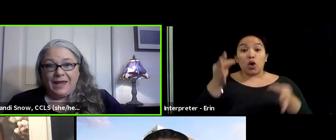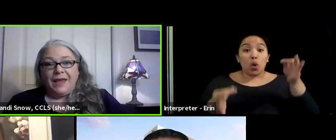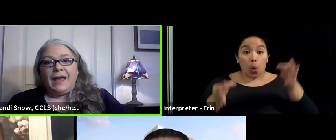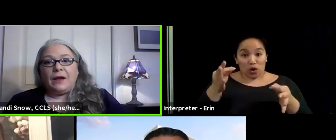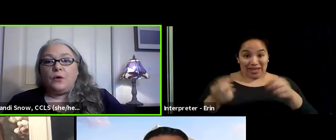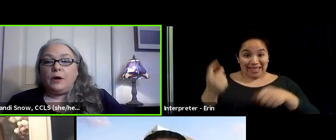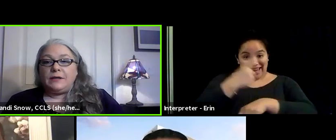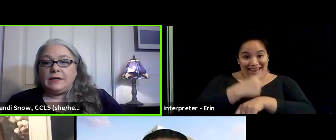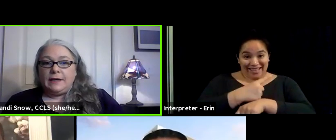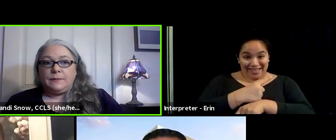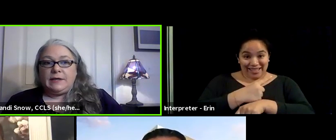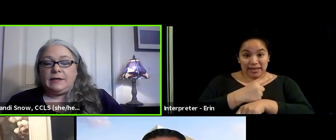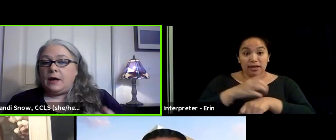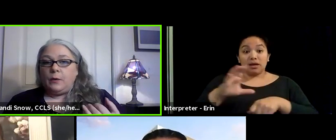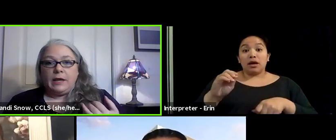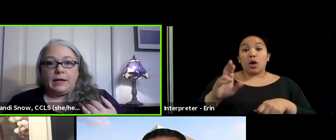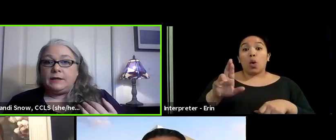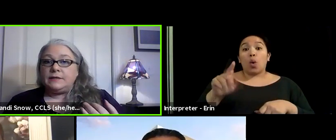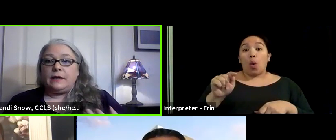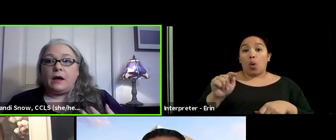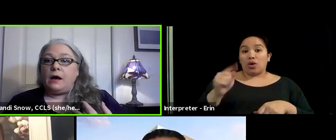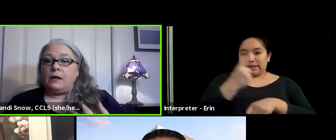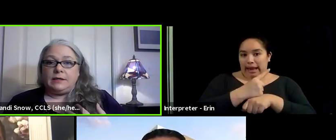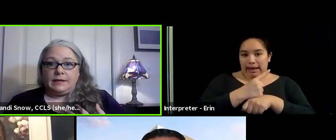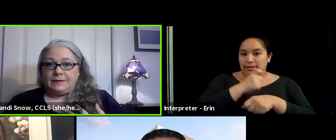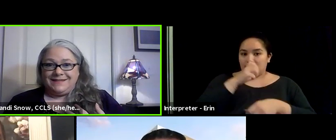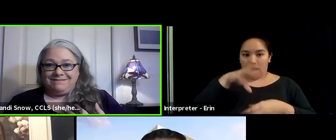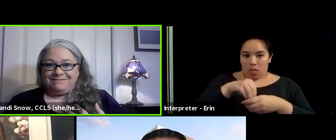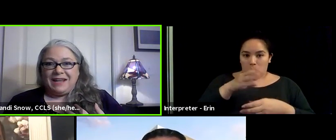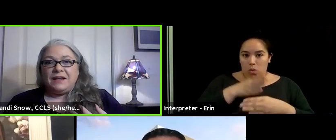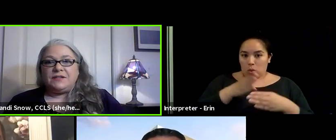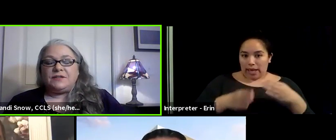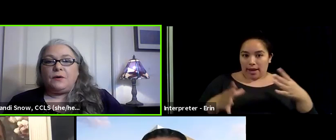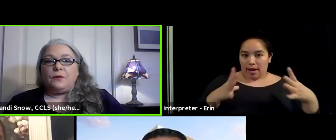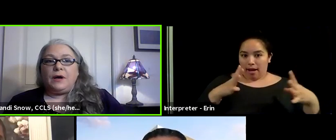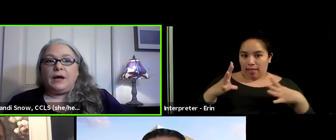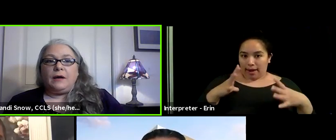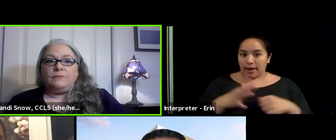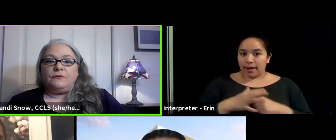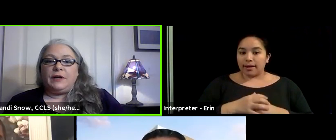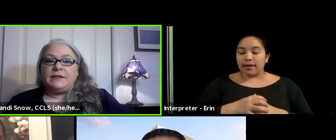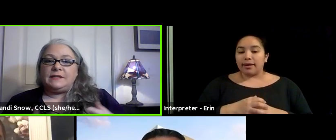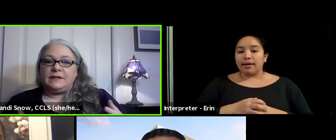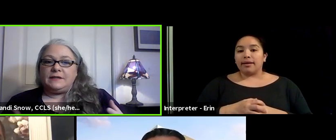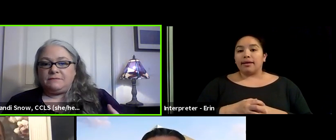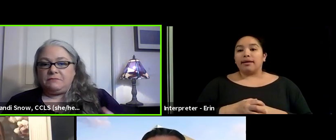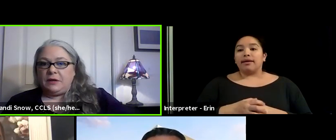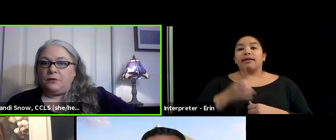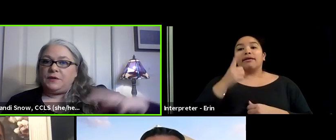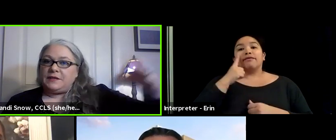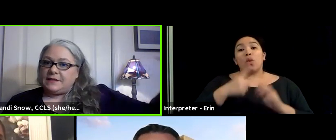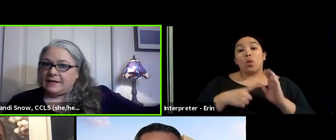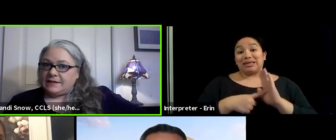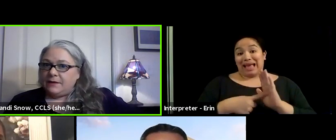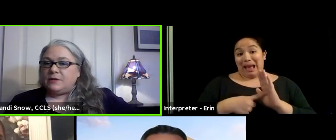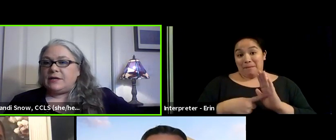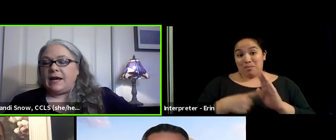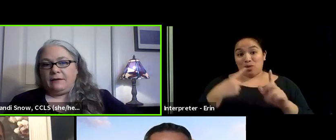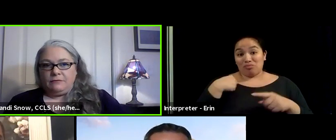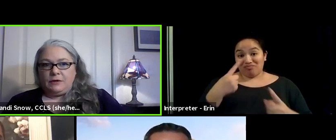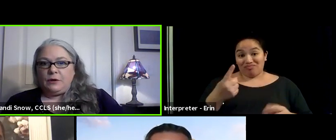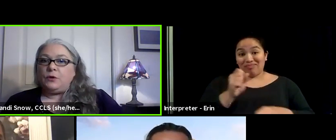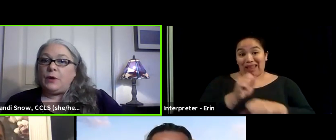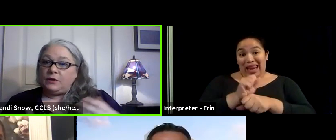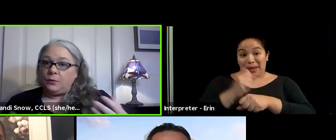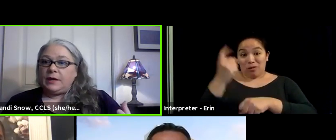days. And court days mean not weekends and not holidays. So, for instance, over this last Labor